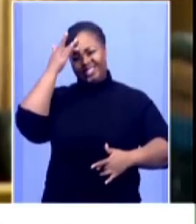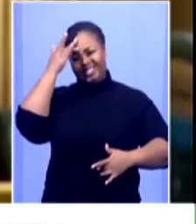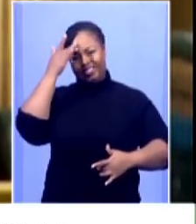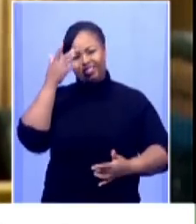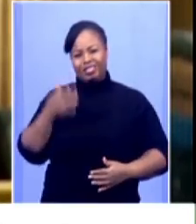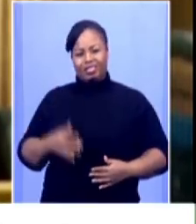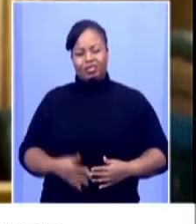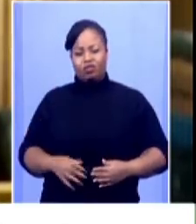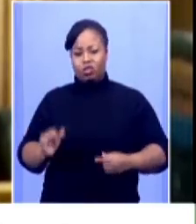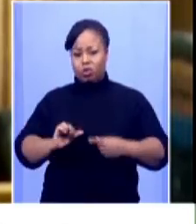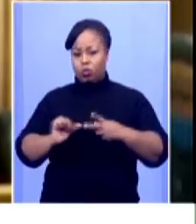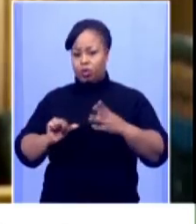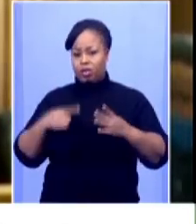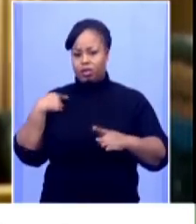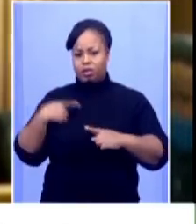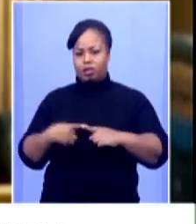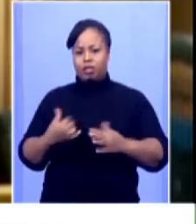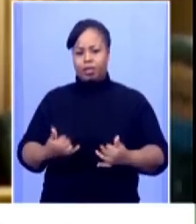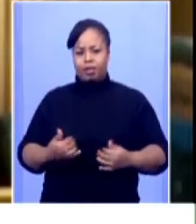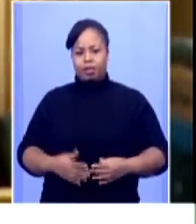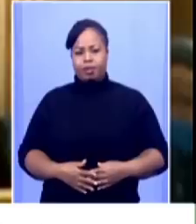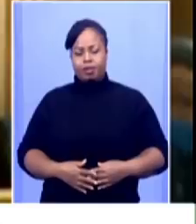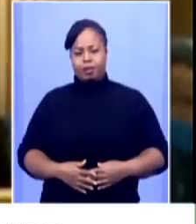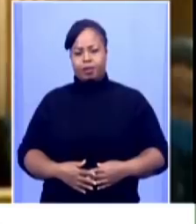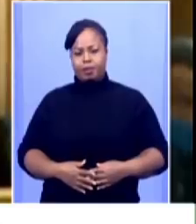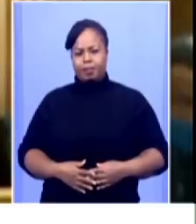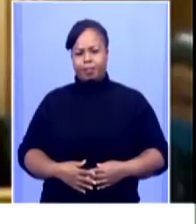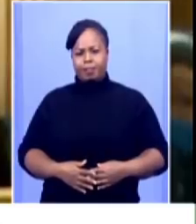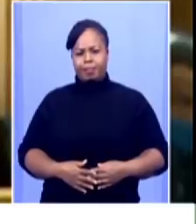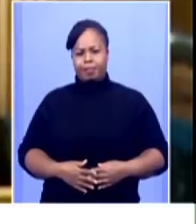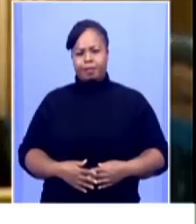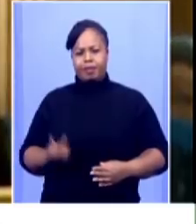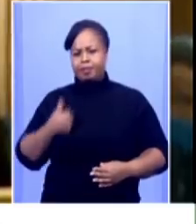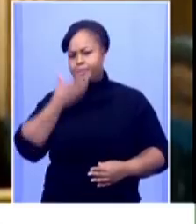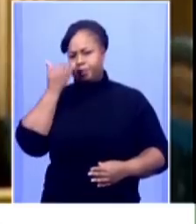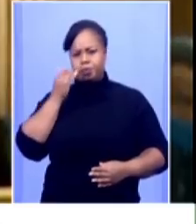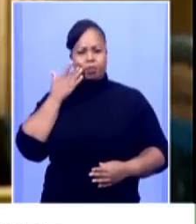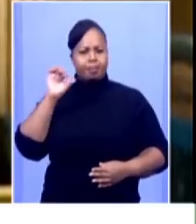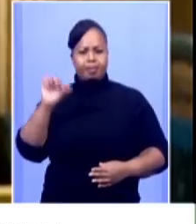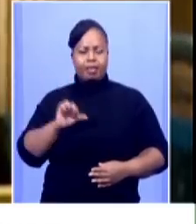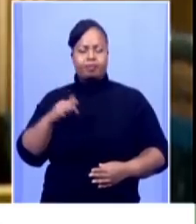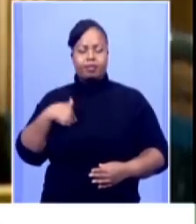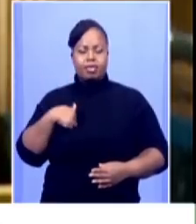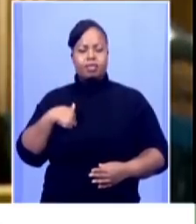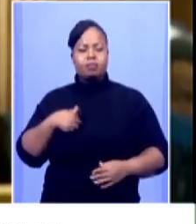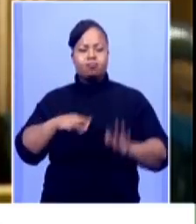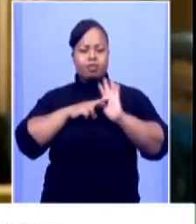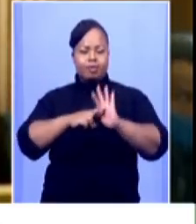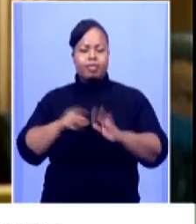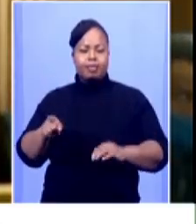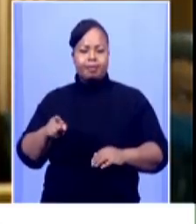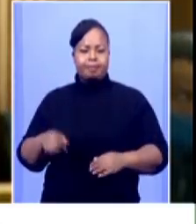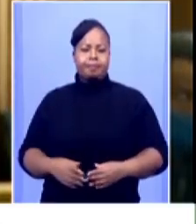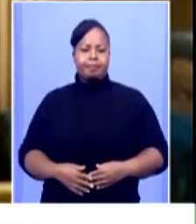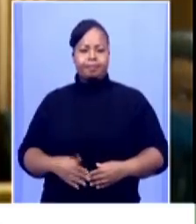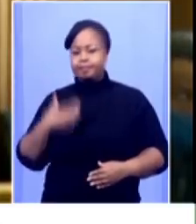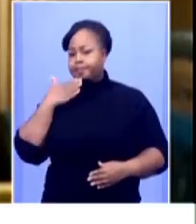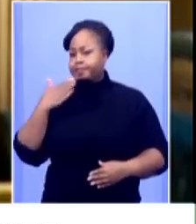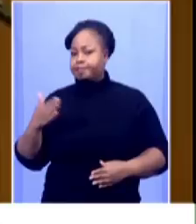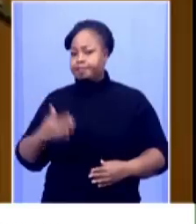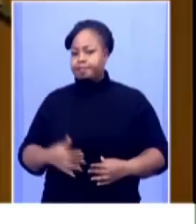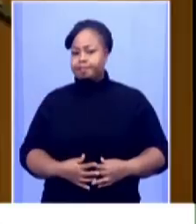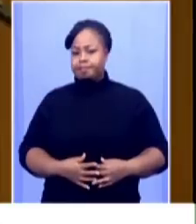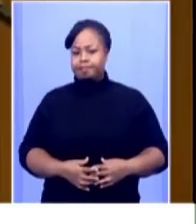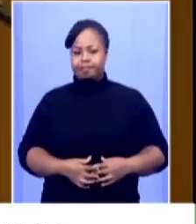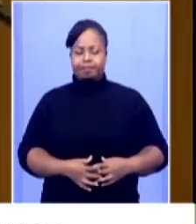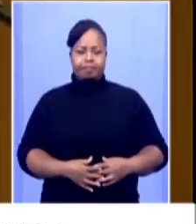some weeks now, or for some days. I'm not certain when he's coming back. So I'm standing in for him. Thank you, my lady. Thank